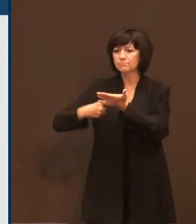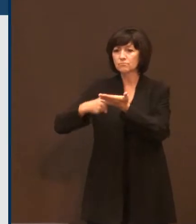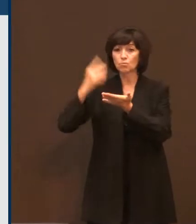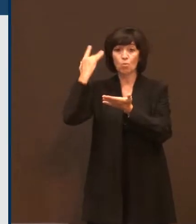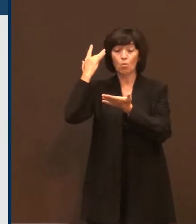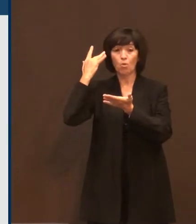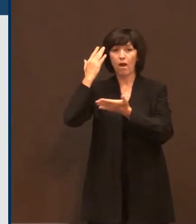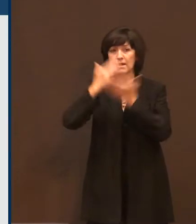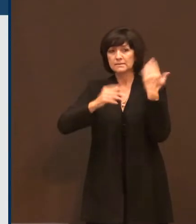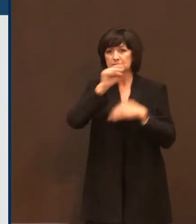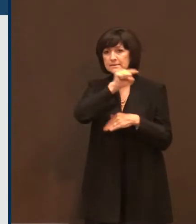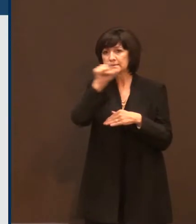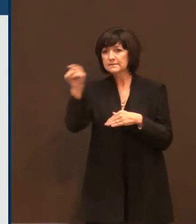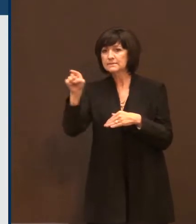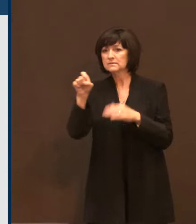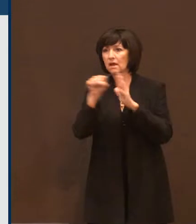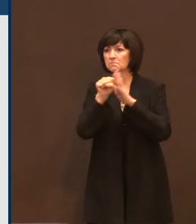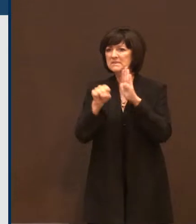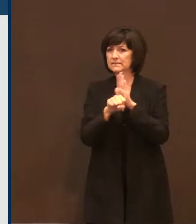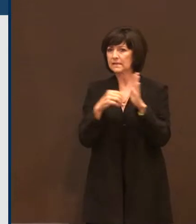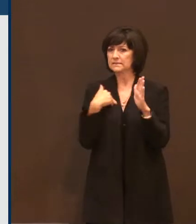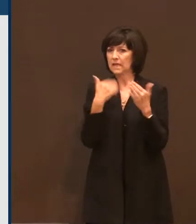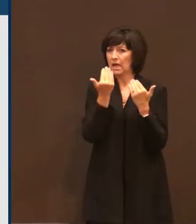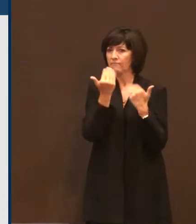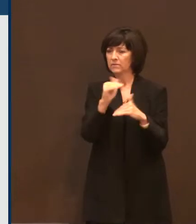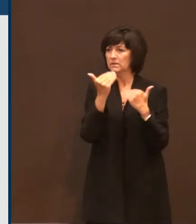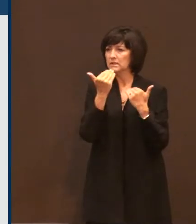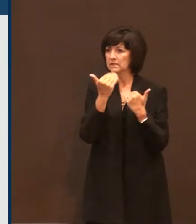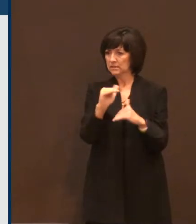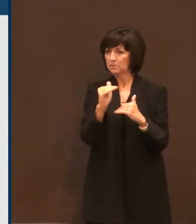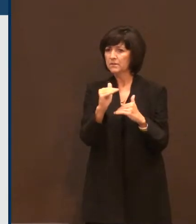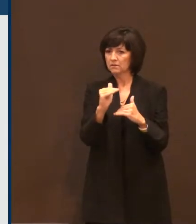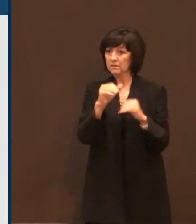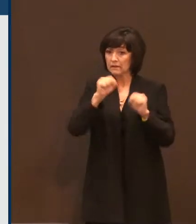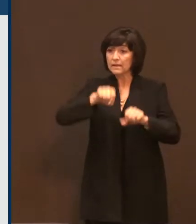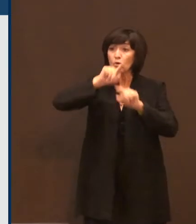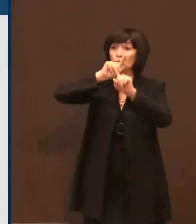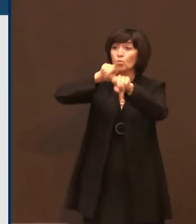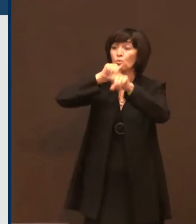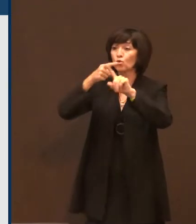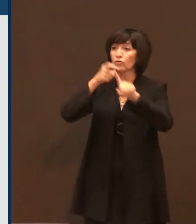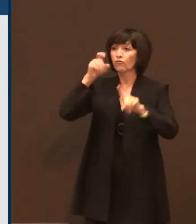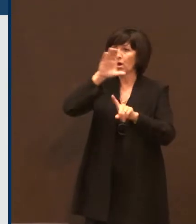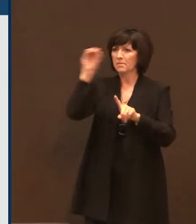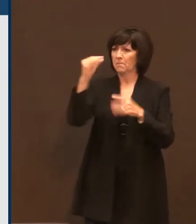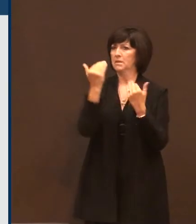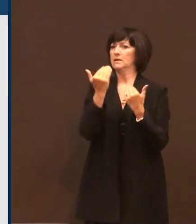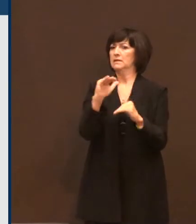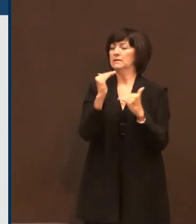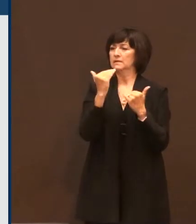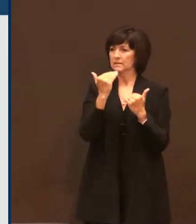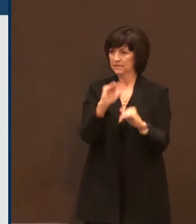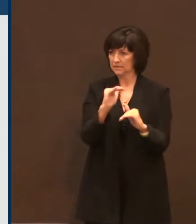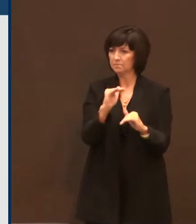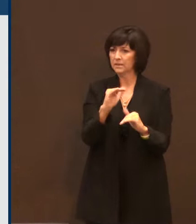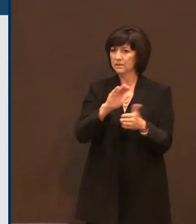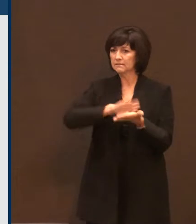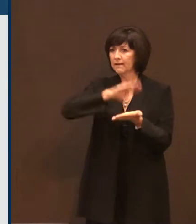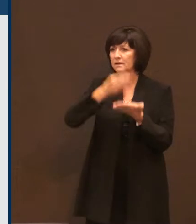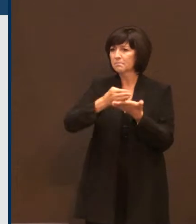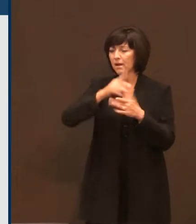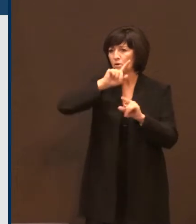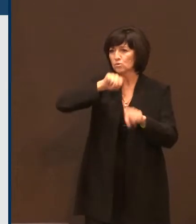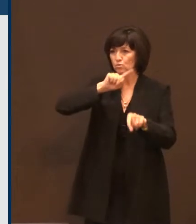experiencing supply chain limitations in personal protective equipment, and in particular the turnaround for